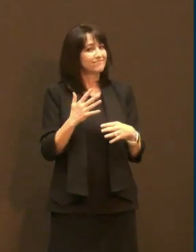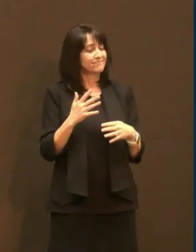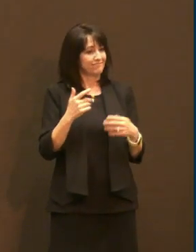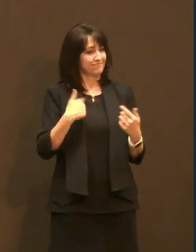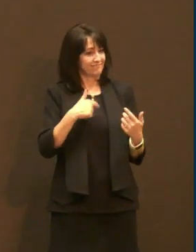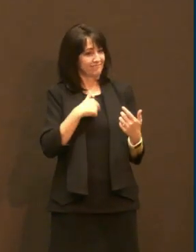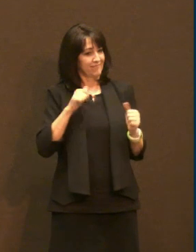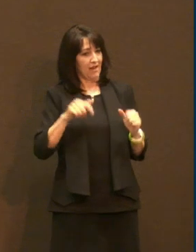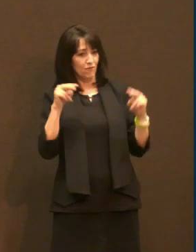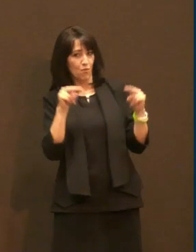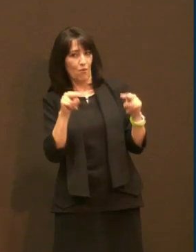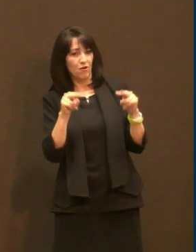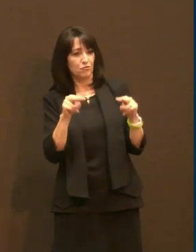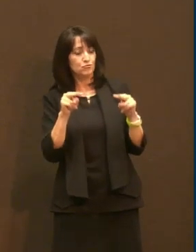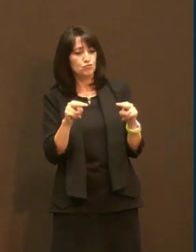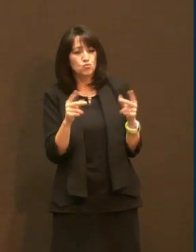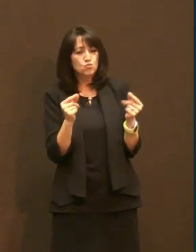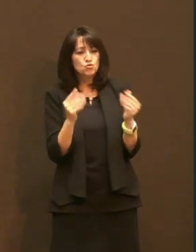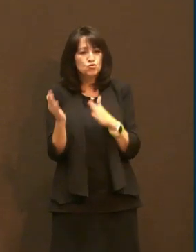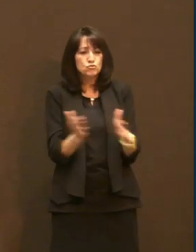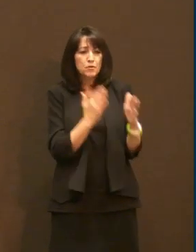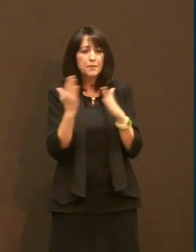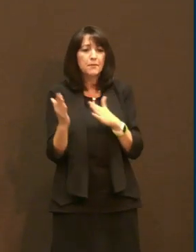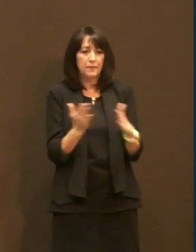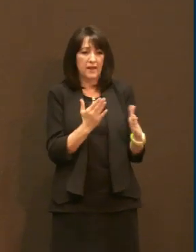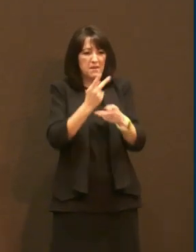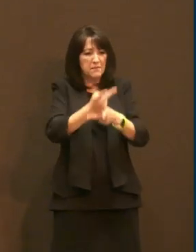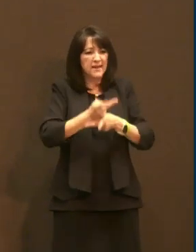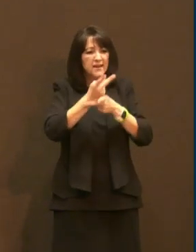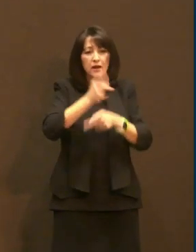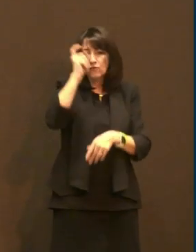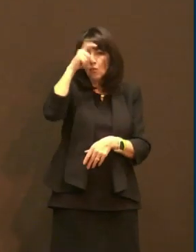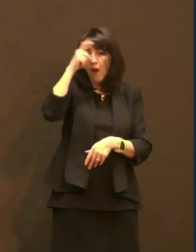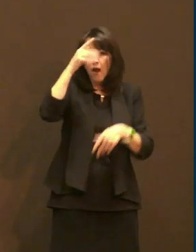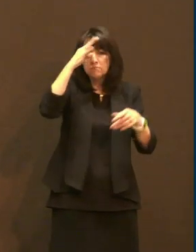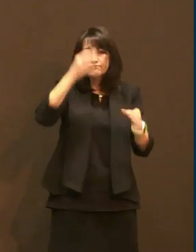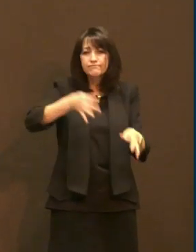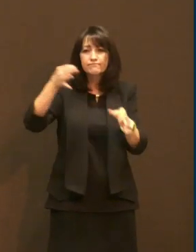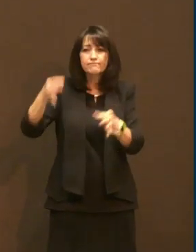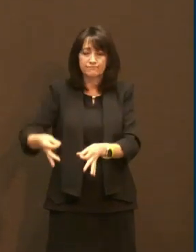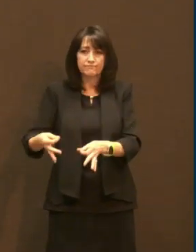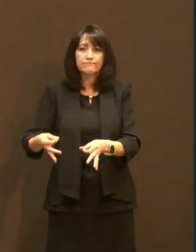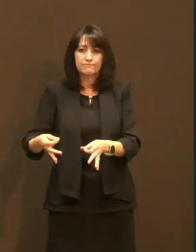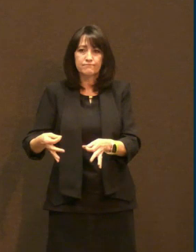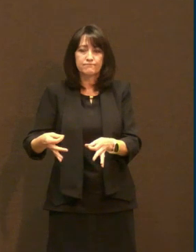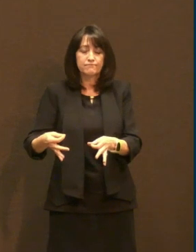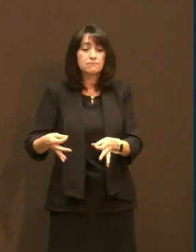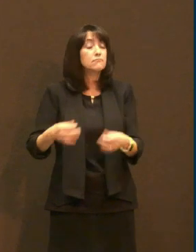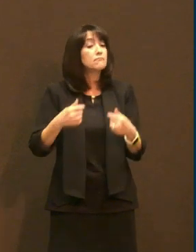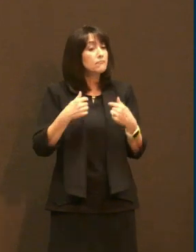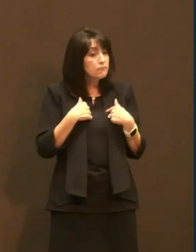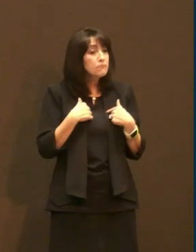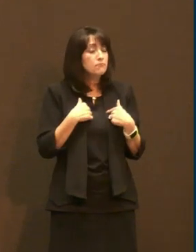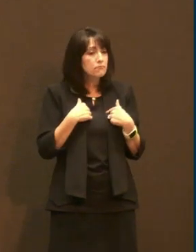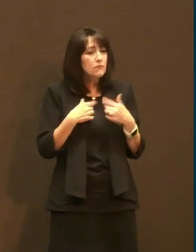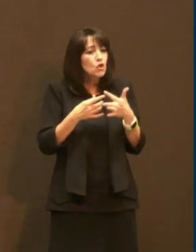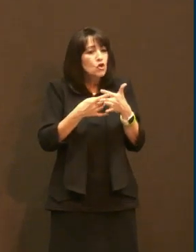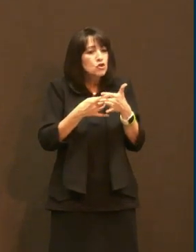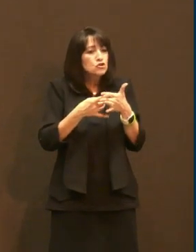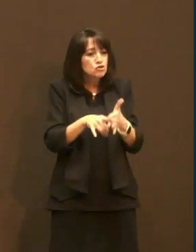accommodations, some baby steps, if you will, to certain retail establishments to allow them to operate on a